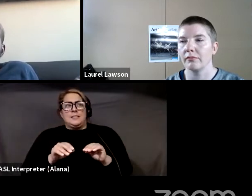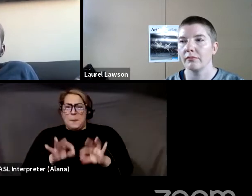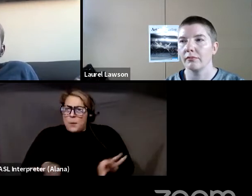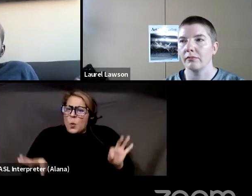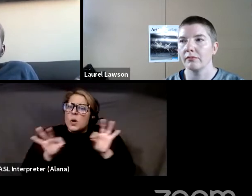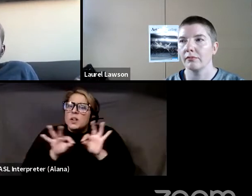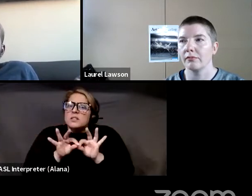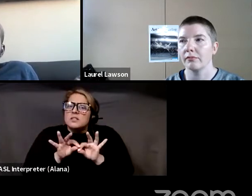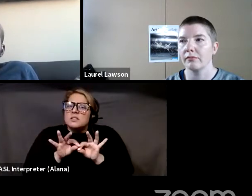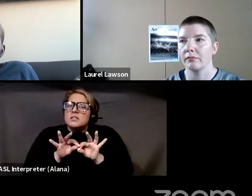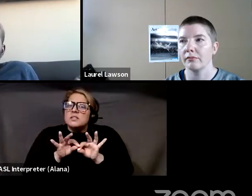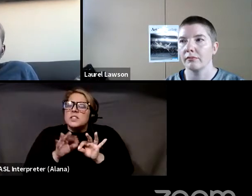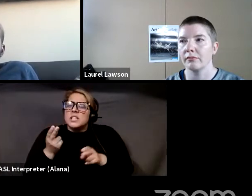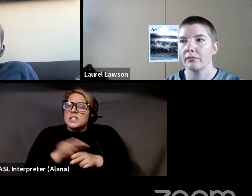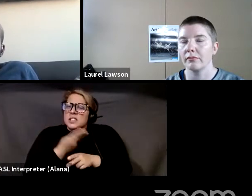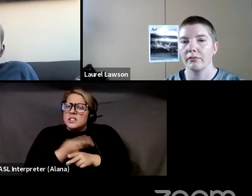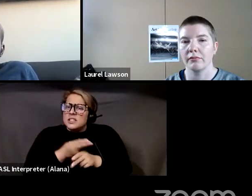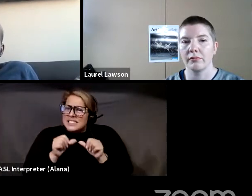sustainable?